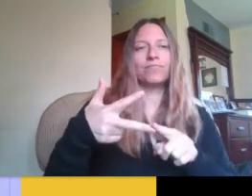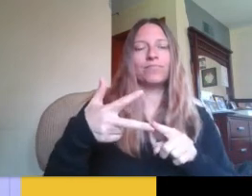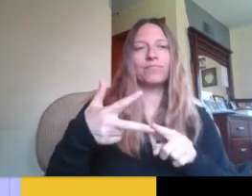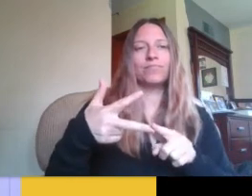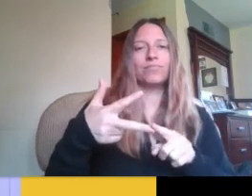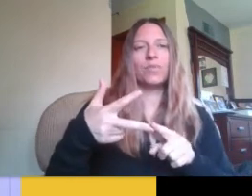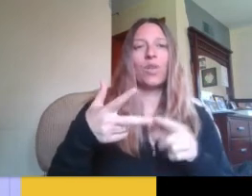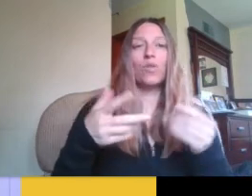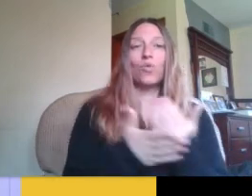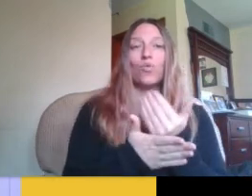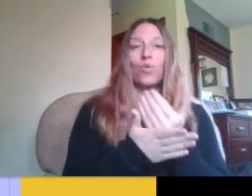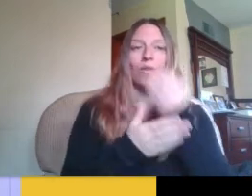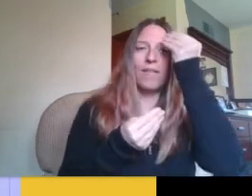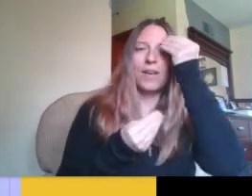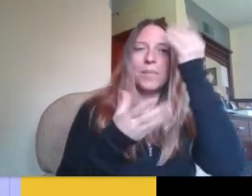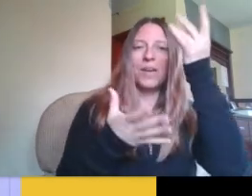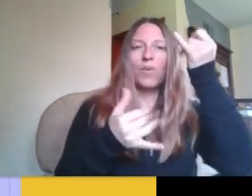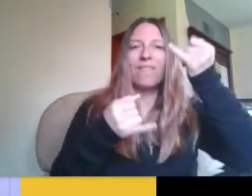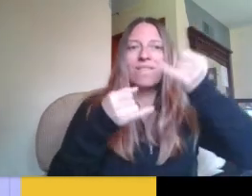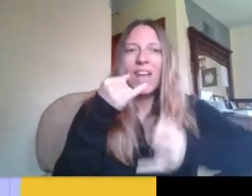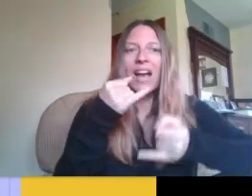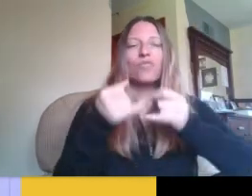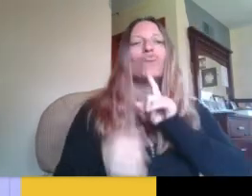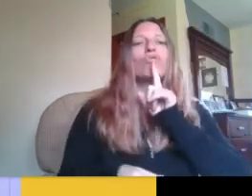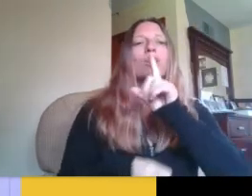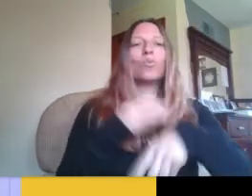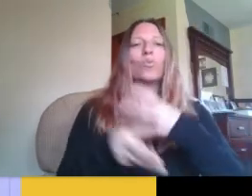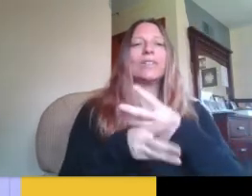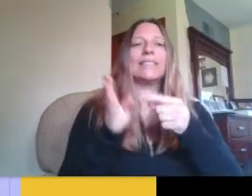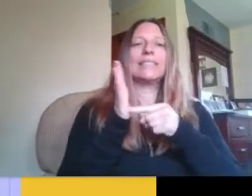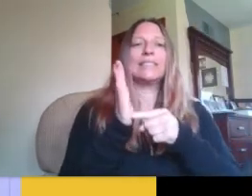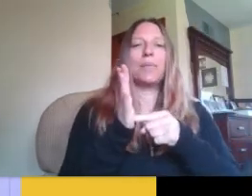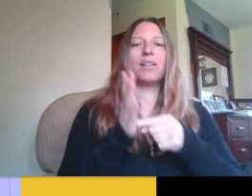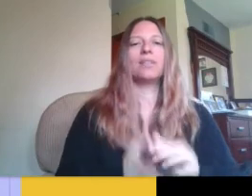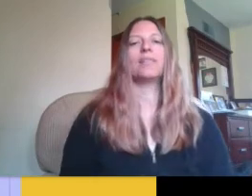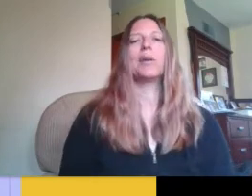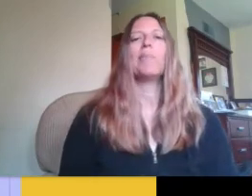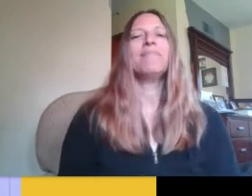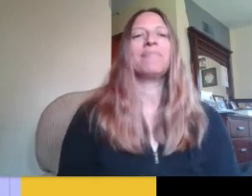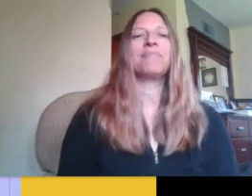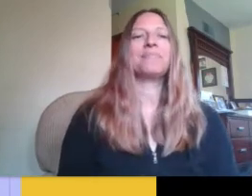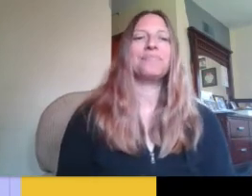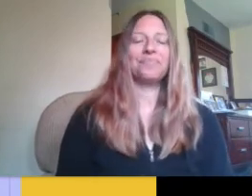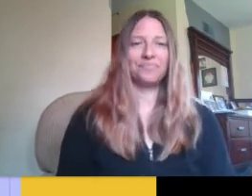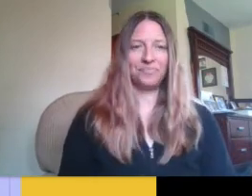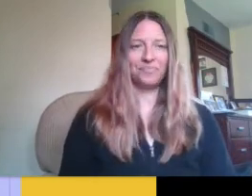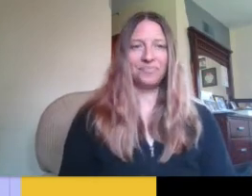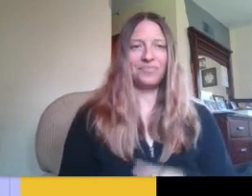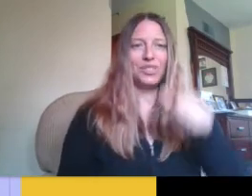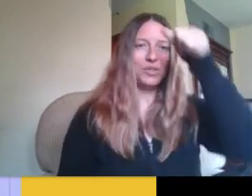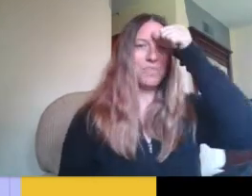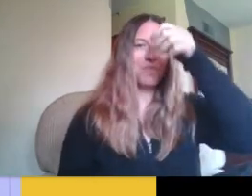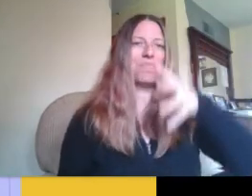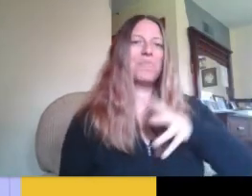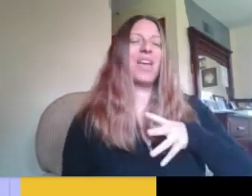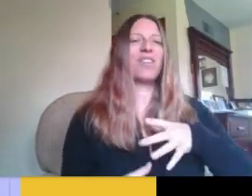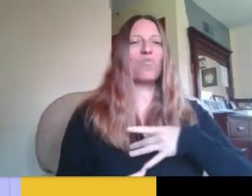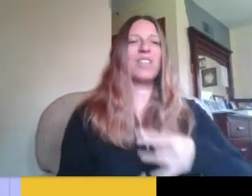that new information to use in one final real-world example. Suppose there's this guy who makes and sells custom electric